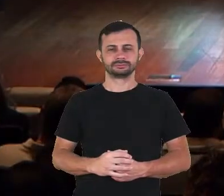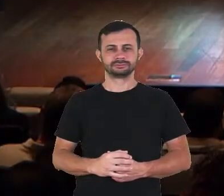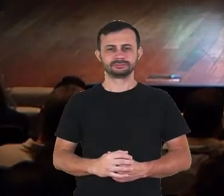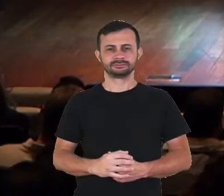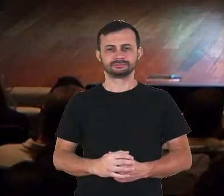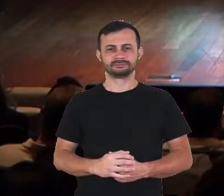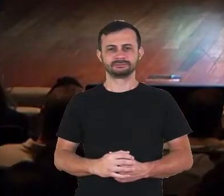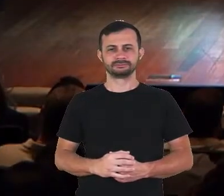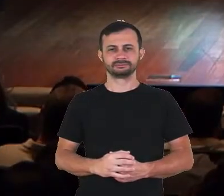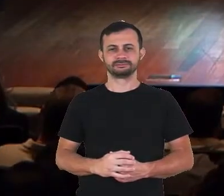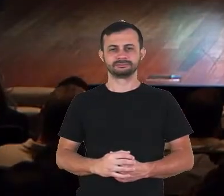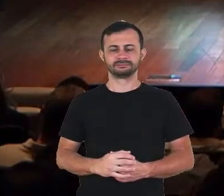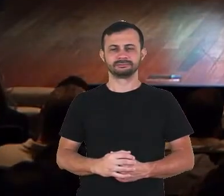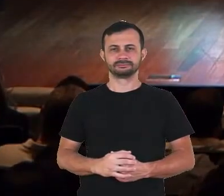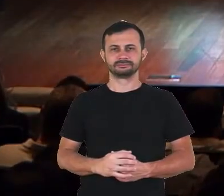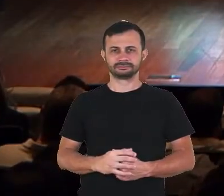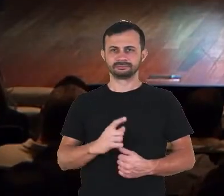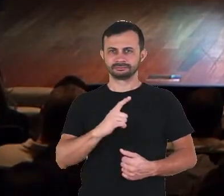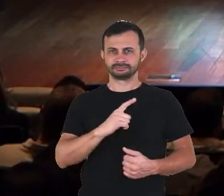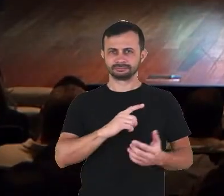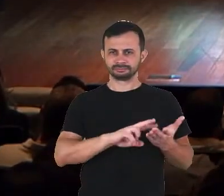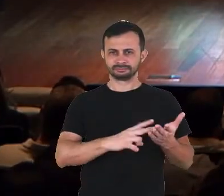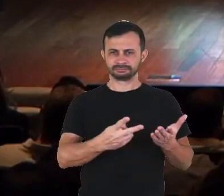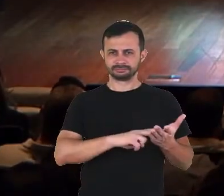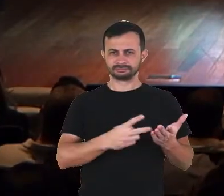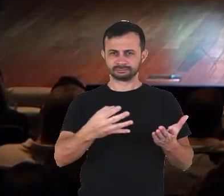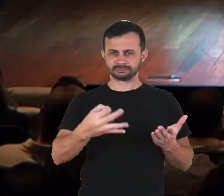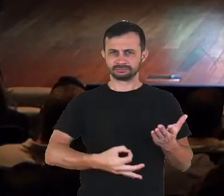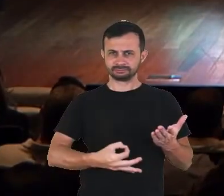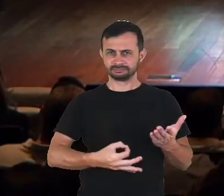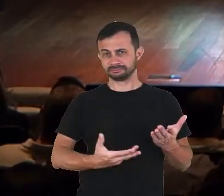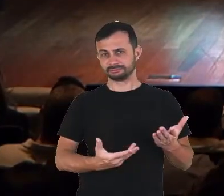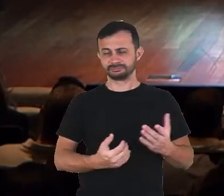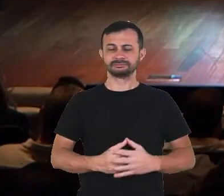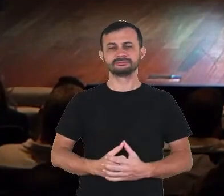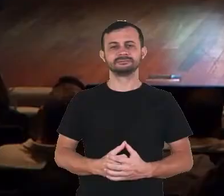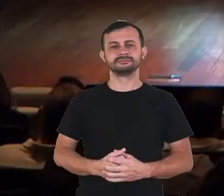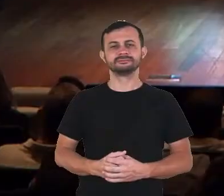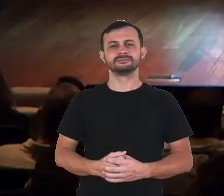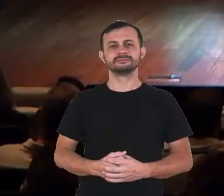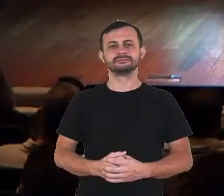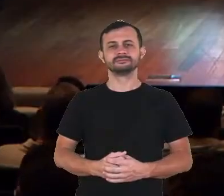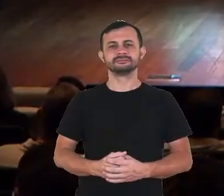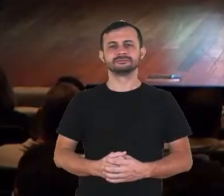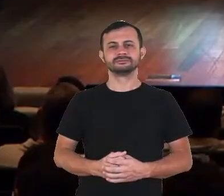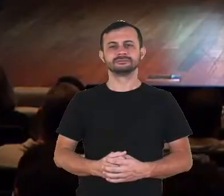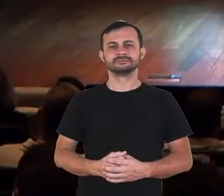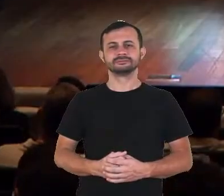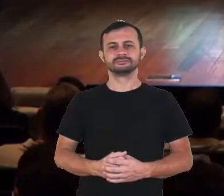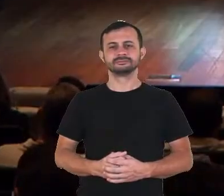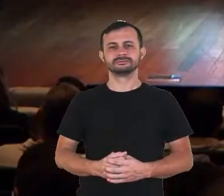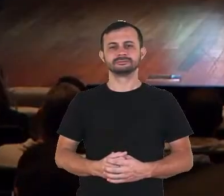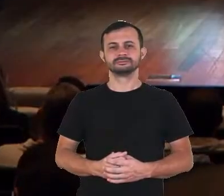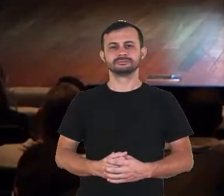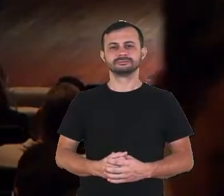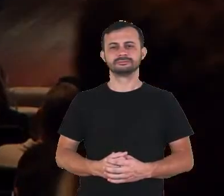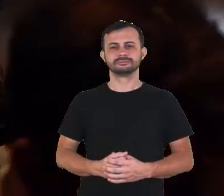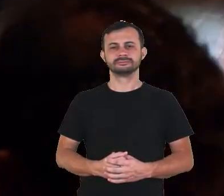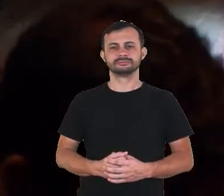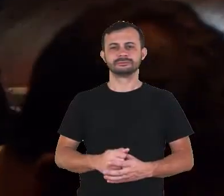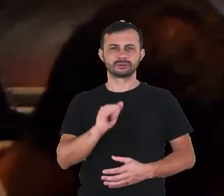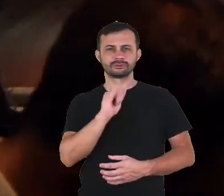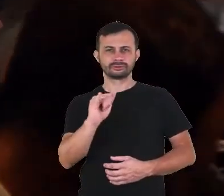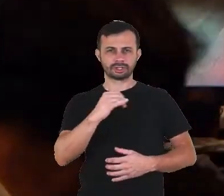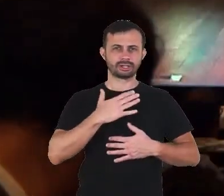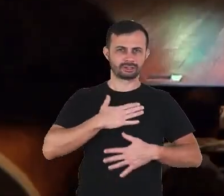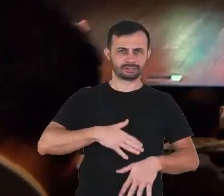interpreters. Is that correct? Yes, we have. Okay, so I'll speak a bit slower. And lastly, you can